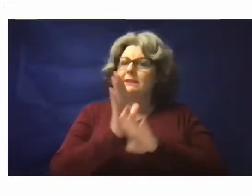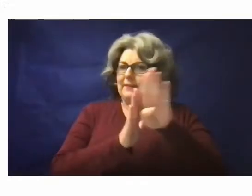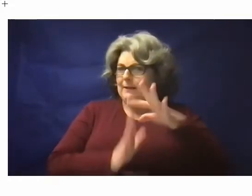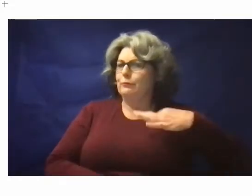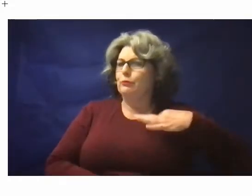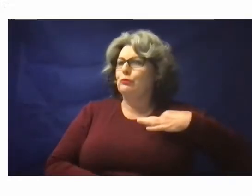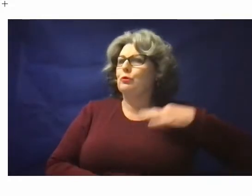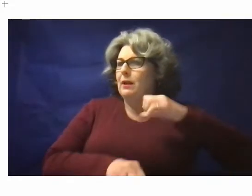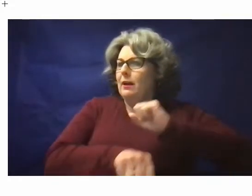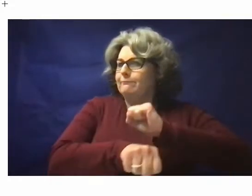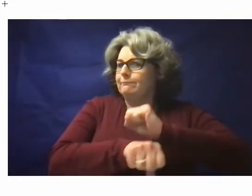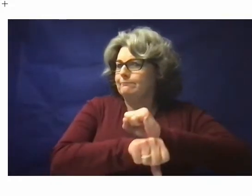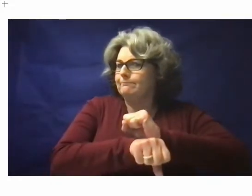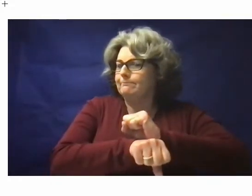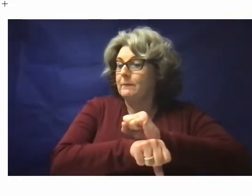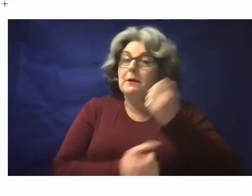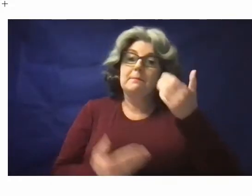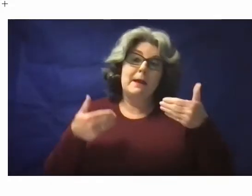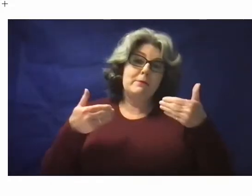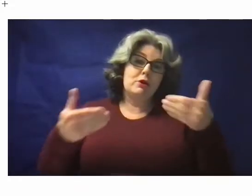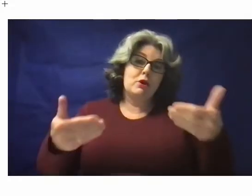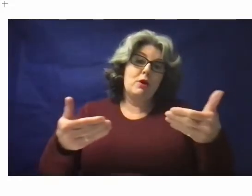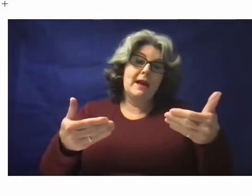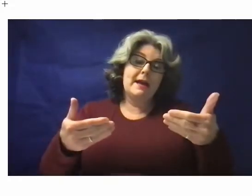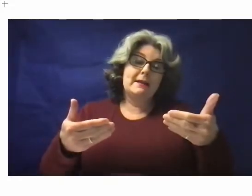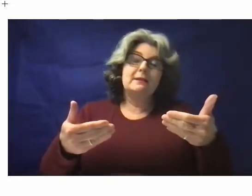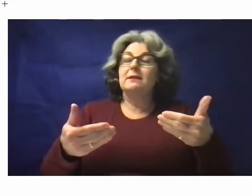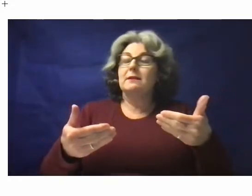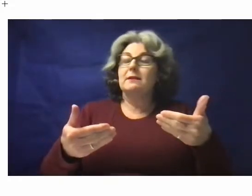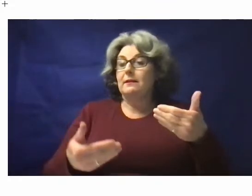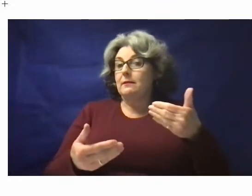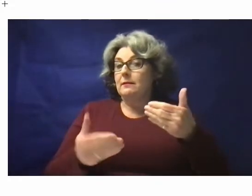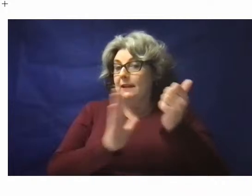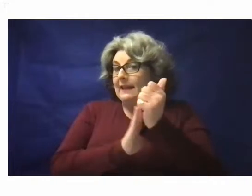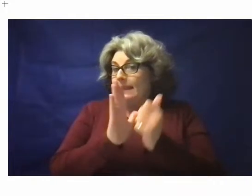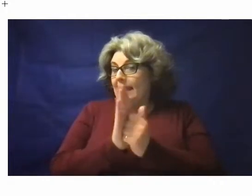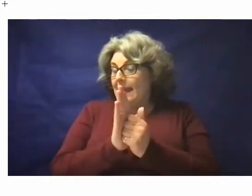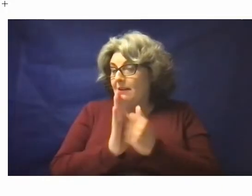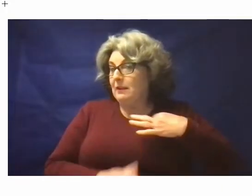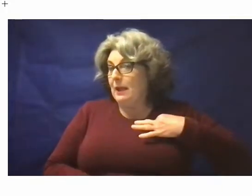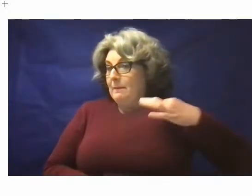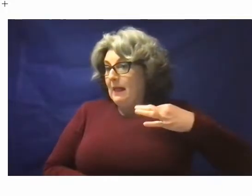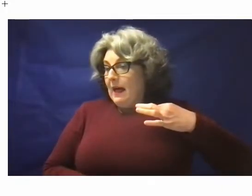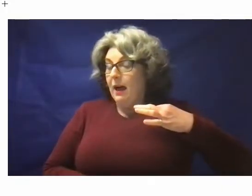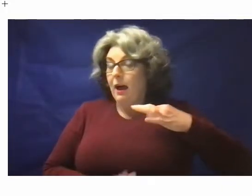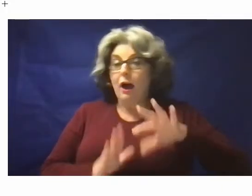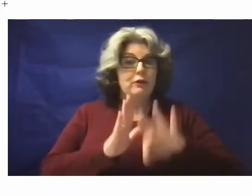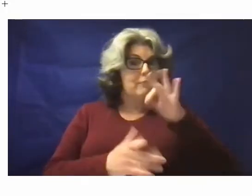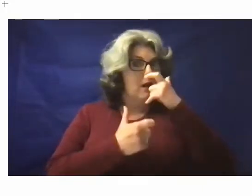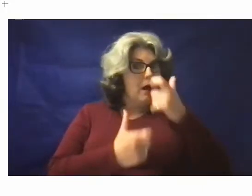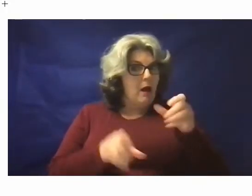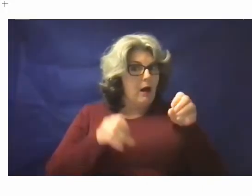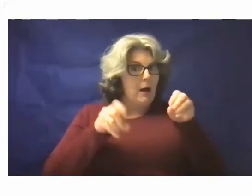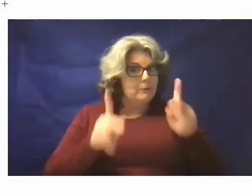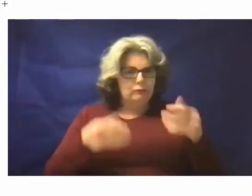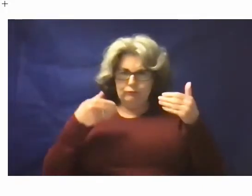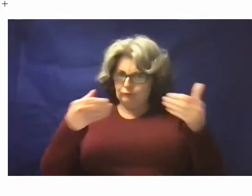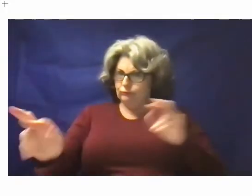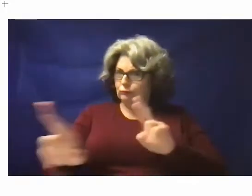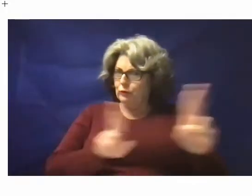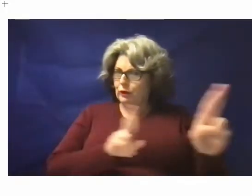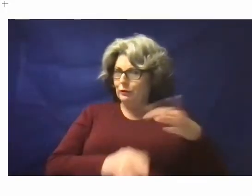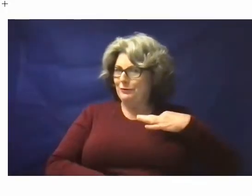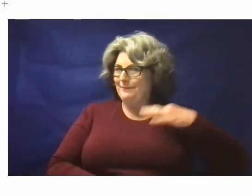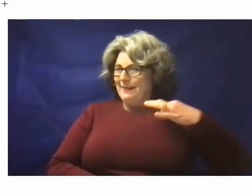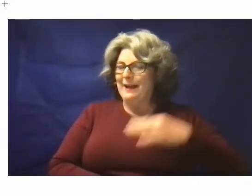you may benefit from creating one before you start searching. That way you can apply as soon as you find an interesting opportunity. The Create